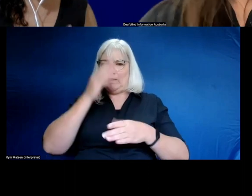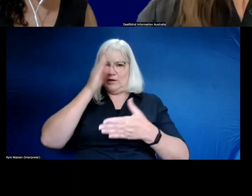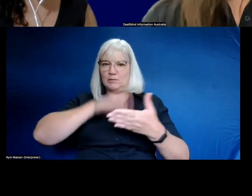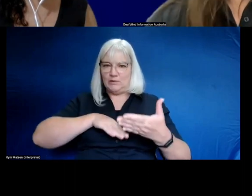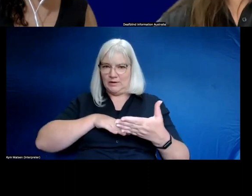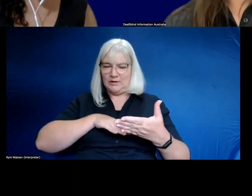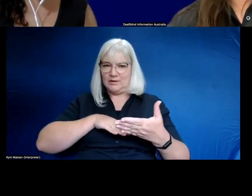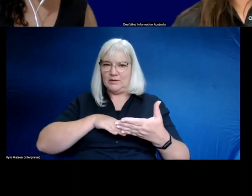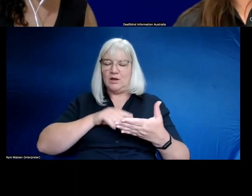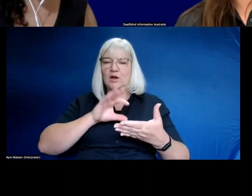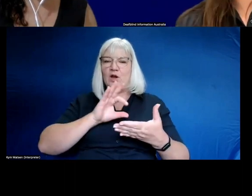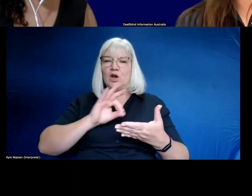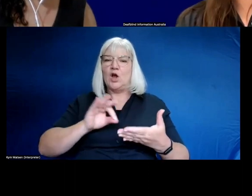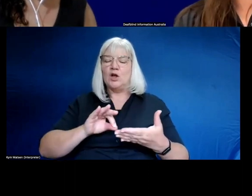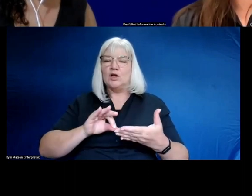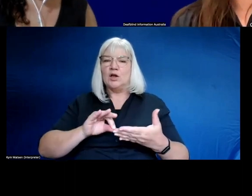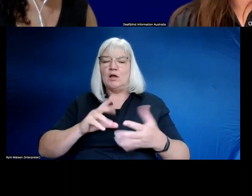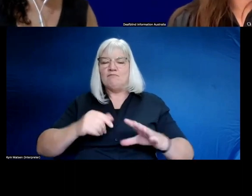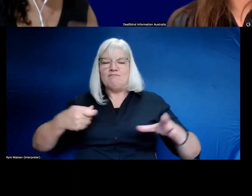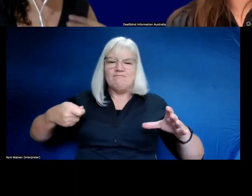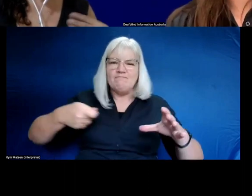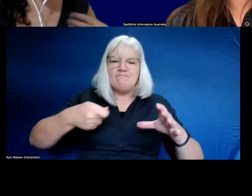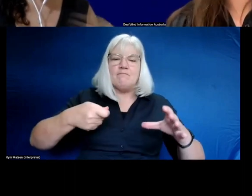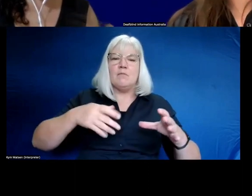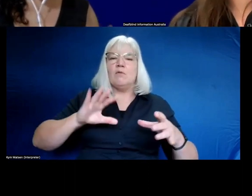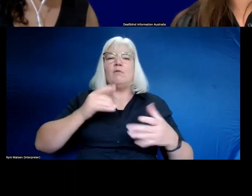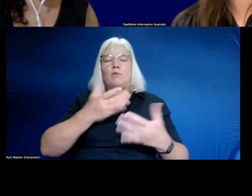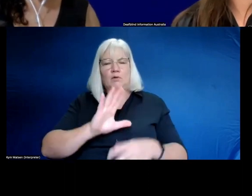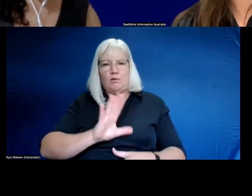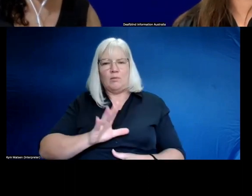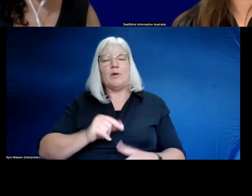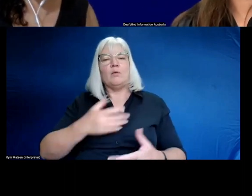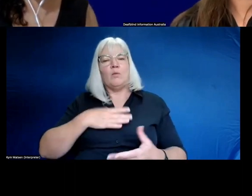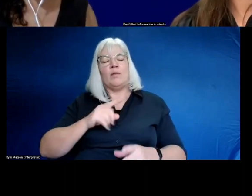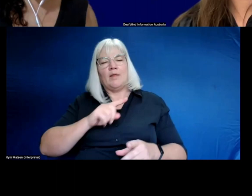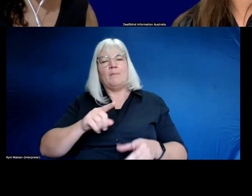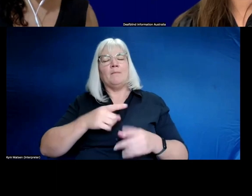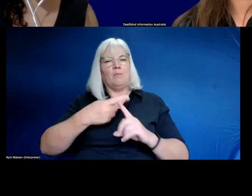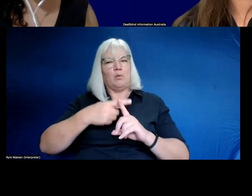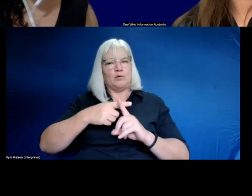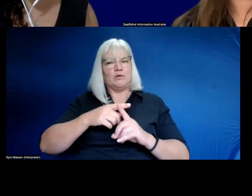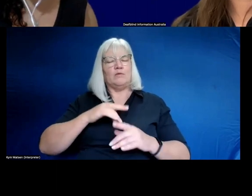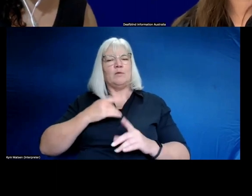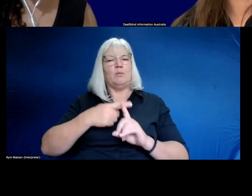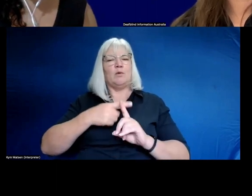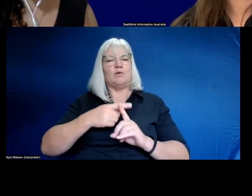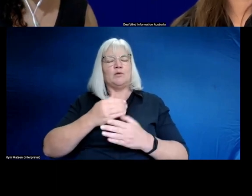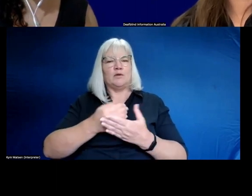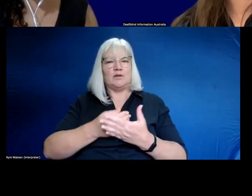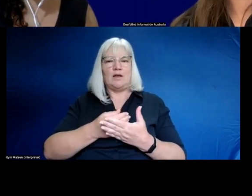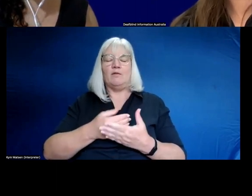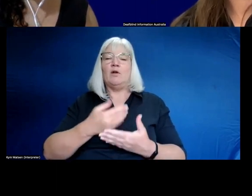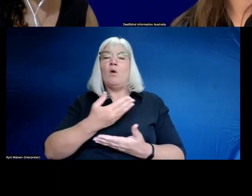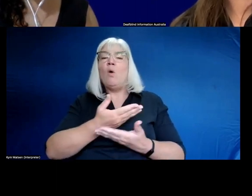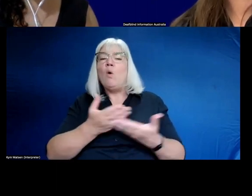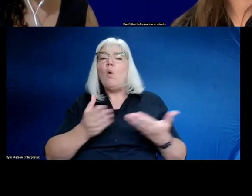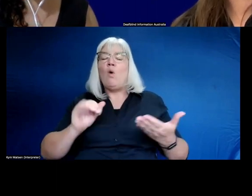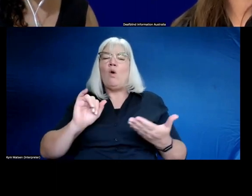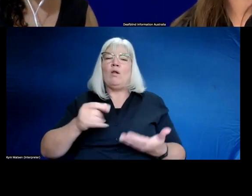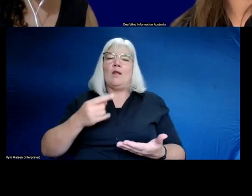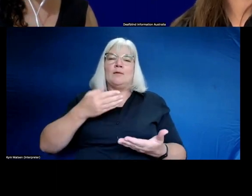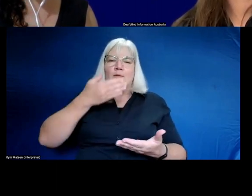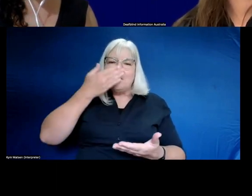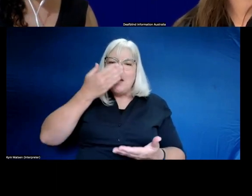as opposed to having something done to them. And we're going to use all the child senses and all the compensatory strategies we've talked about to